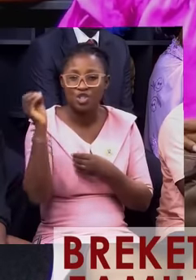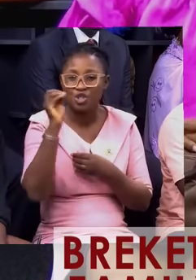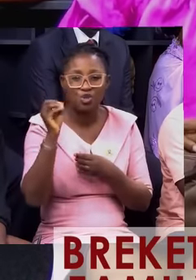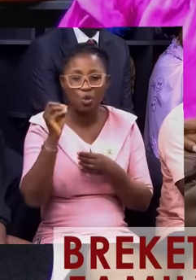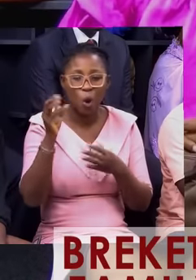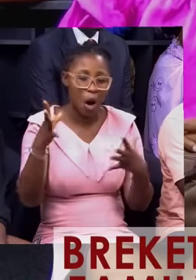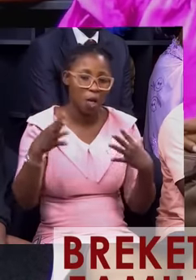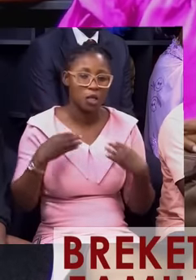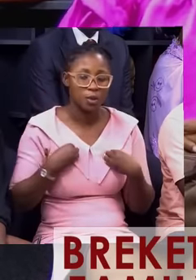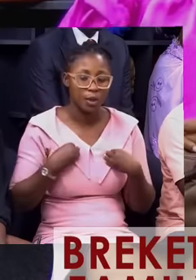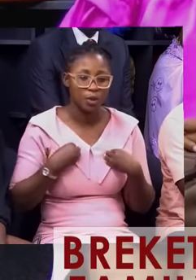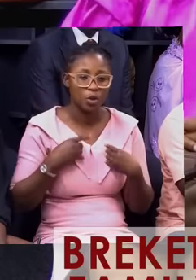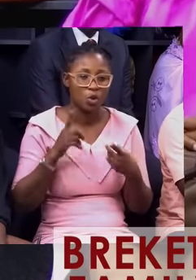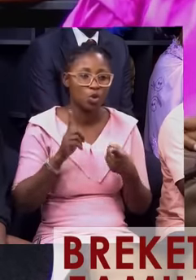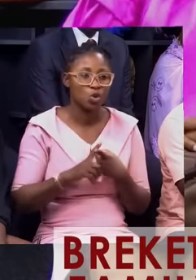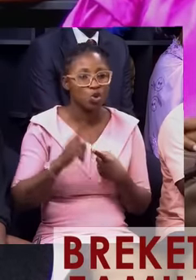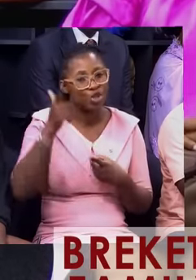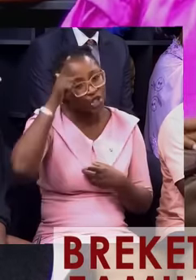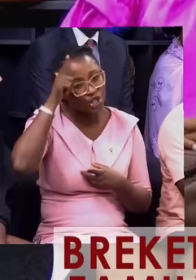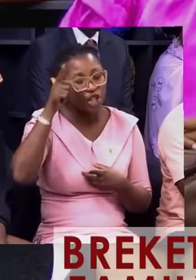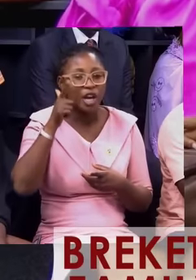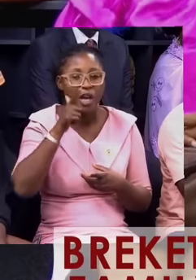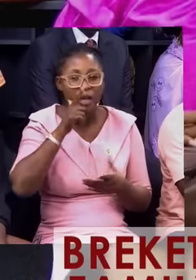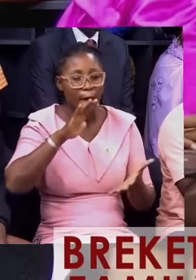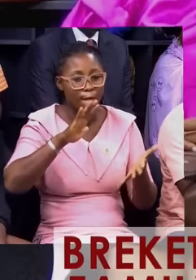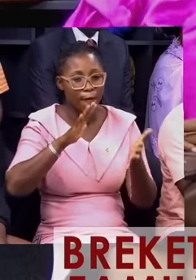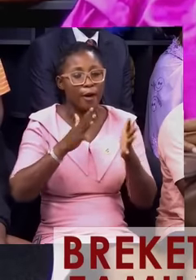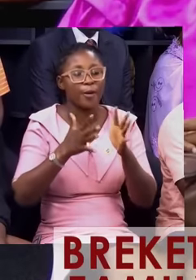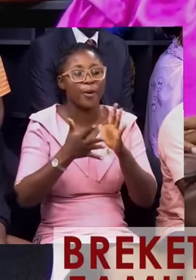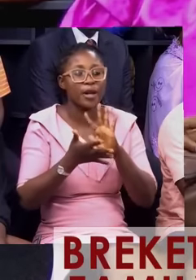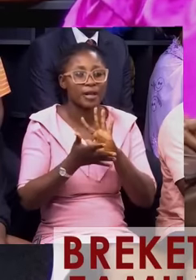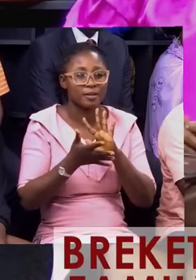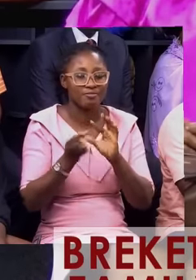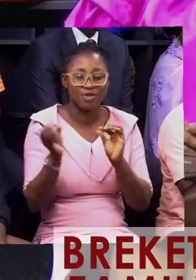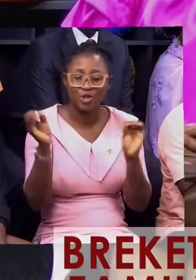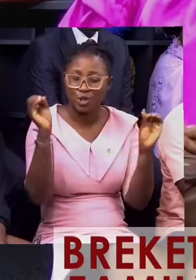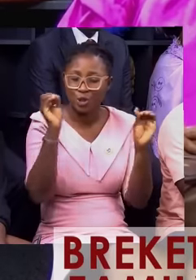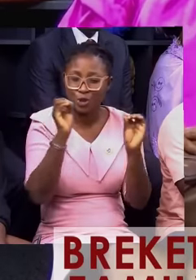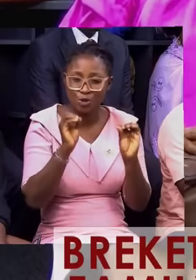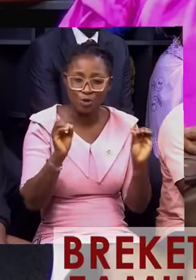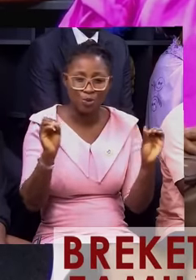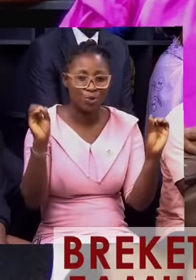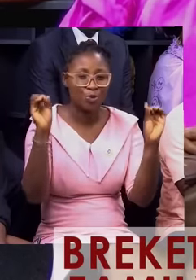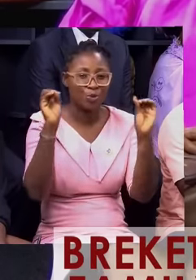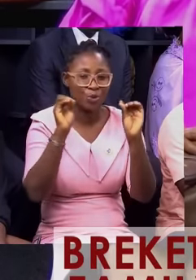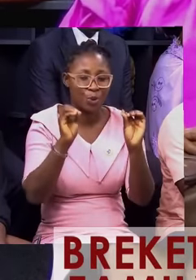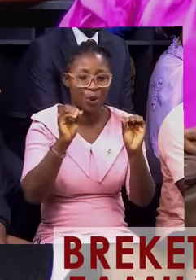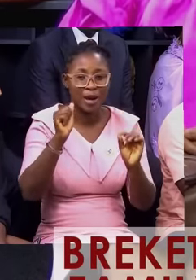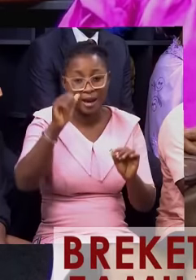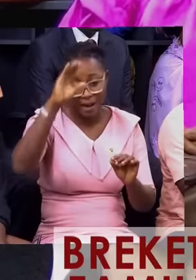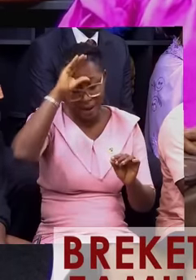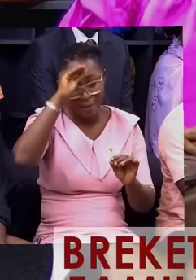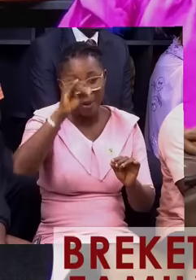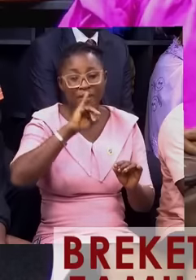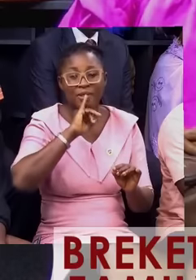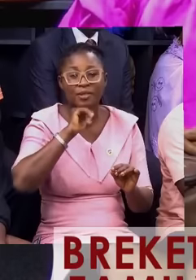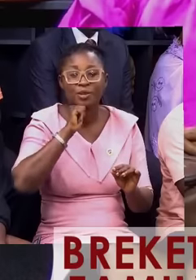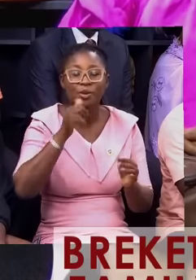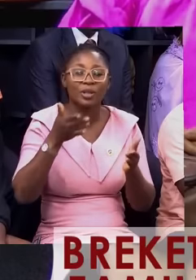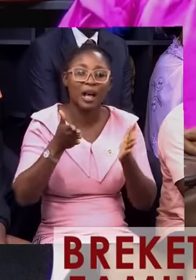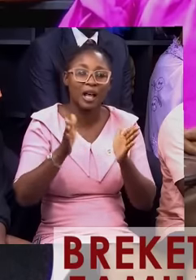tolerance to gender violence zero a man is not